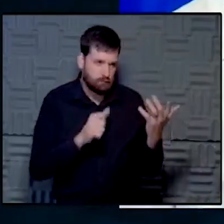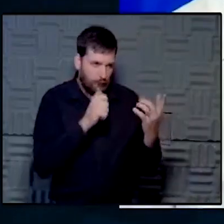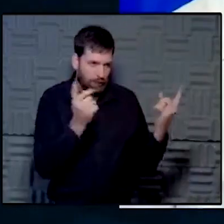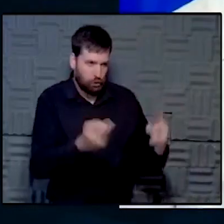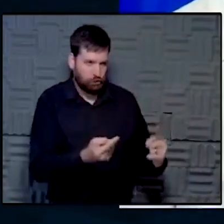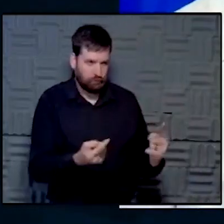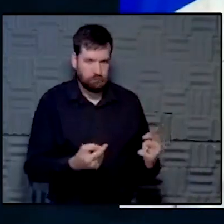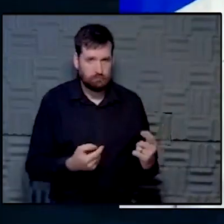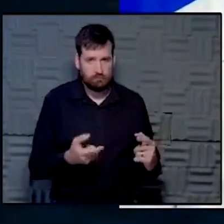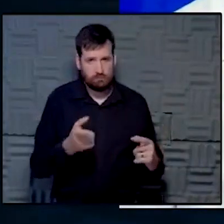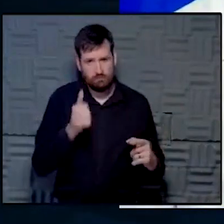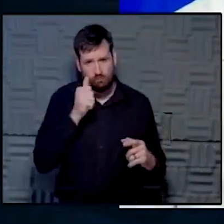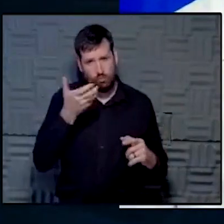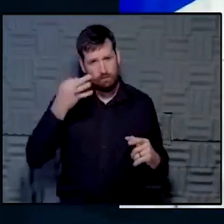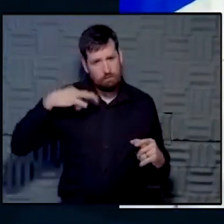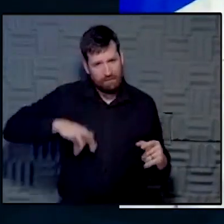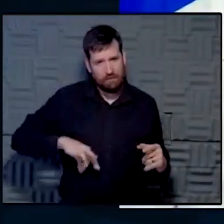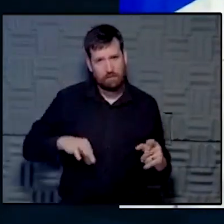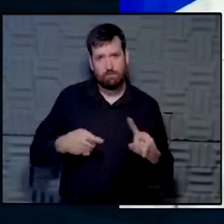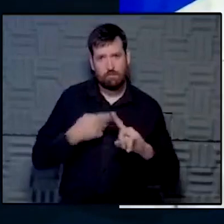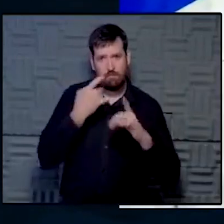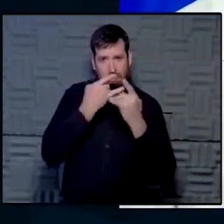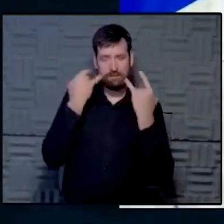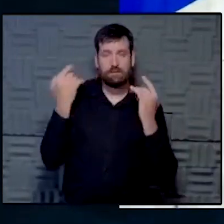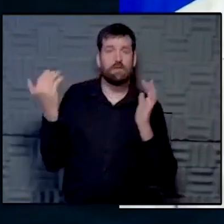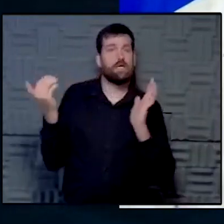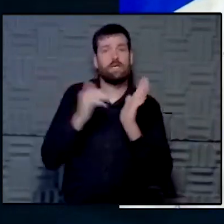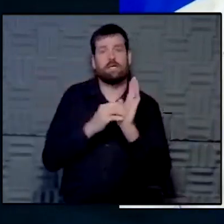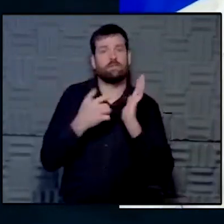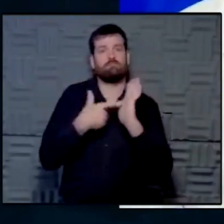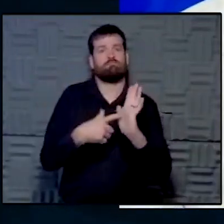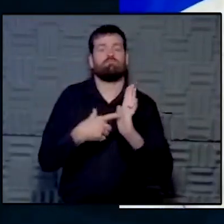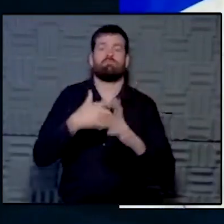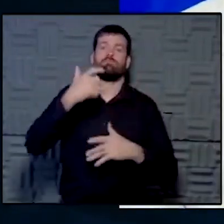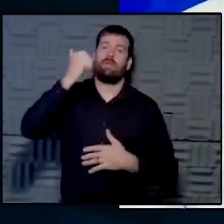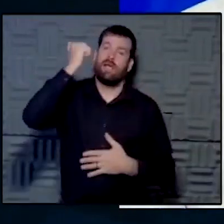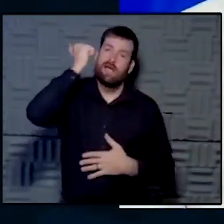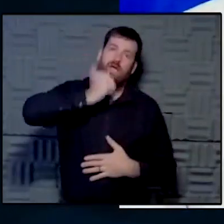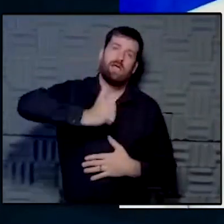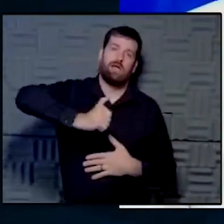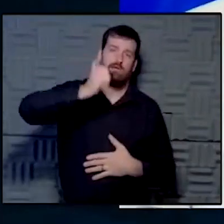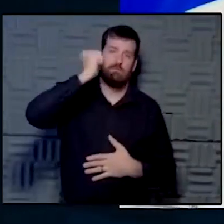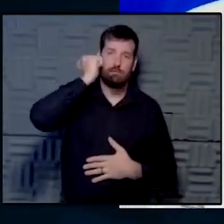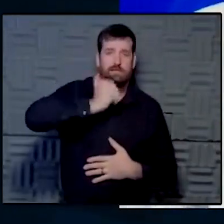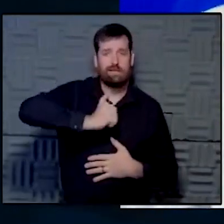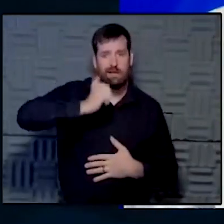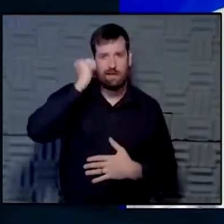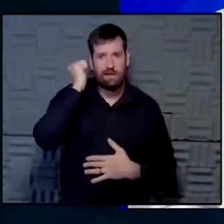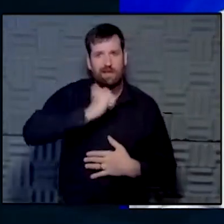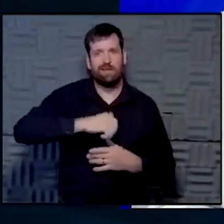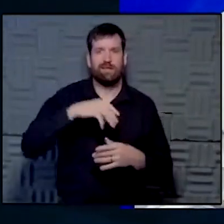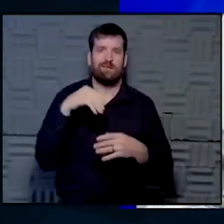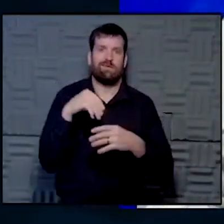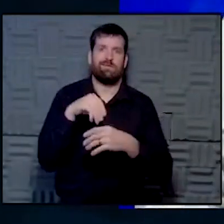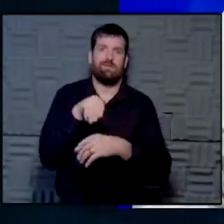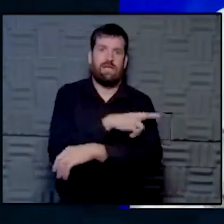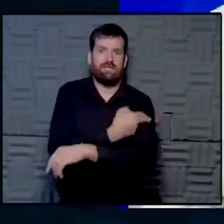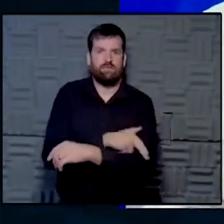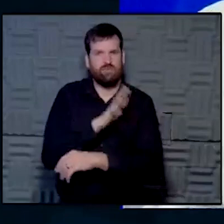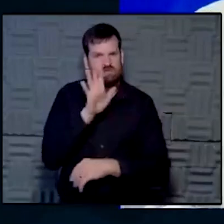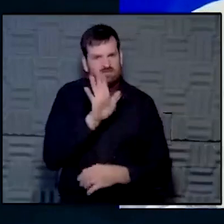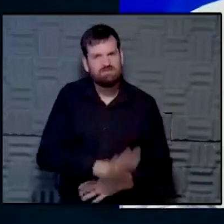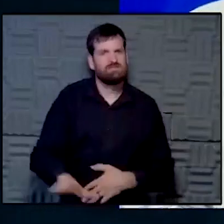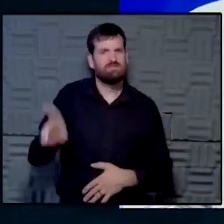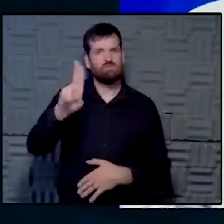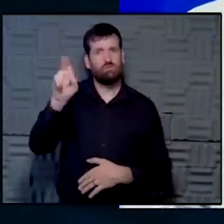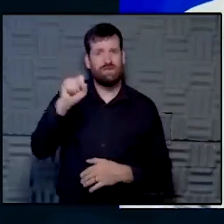You're going to be benefited by wearing a mask. And again, we demonstrate that every single day in hospitals across the United States